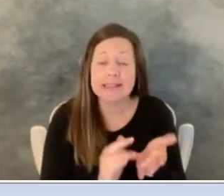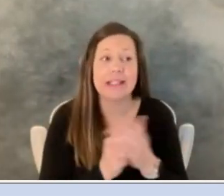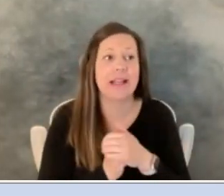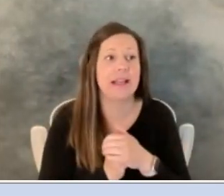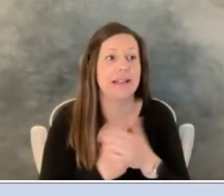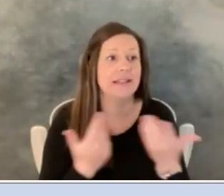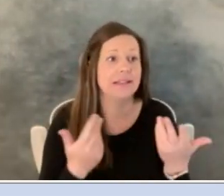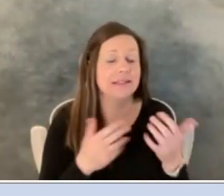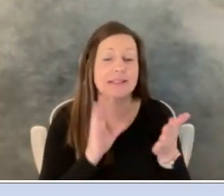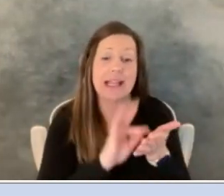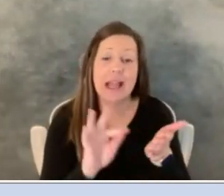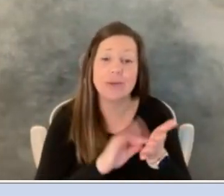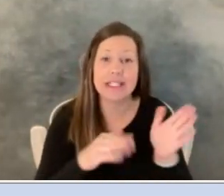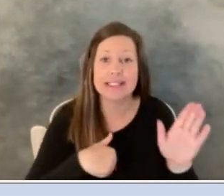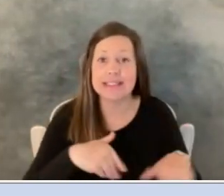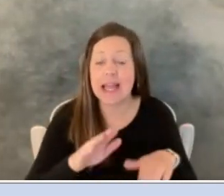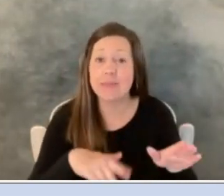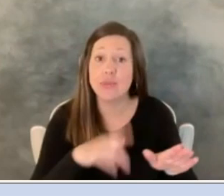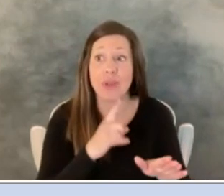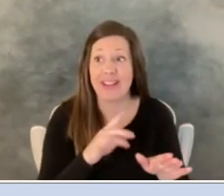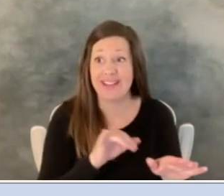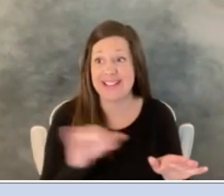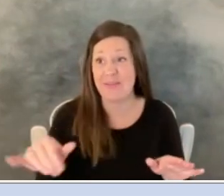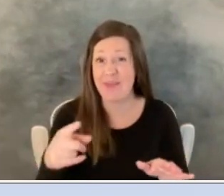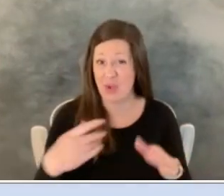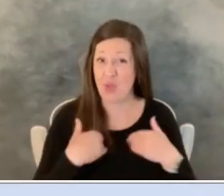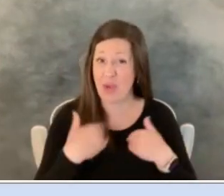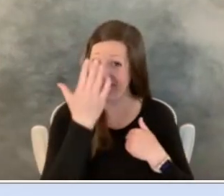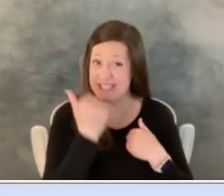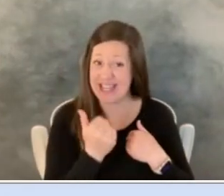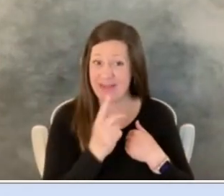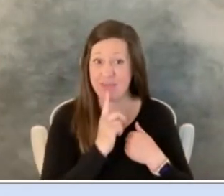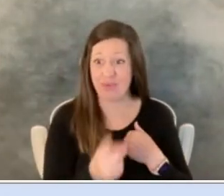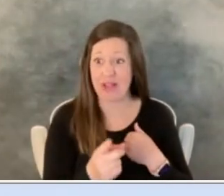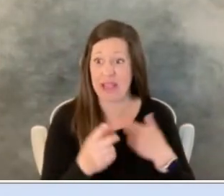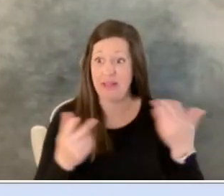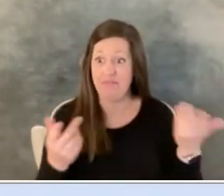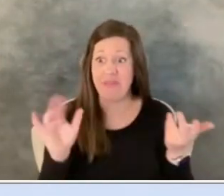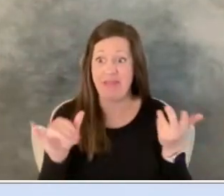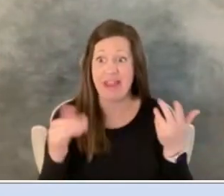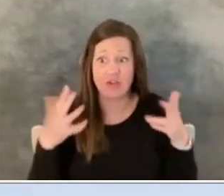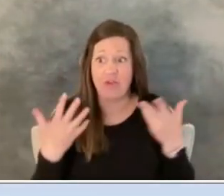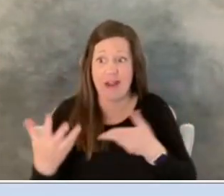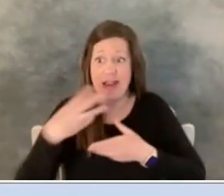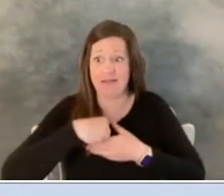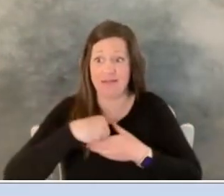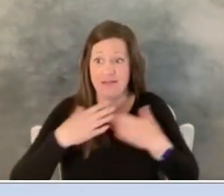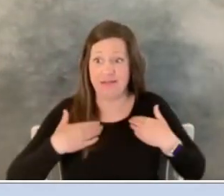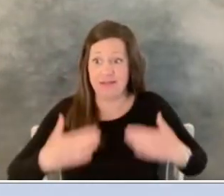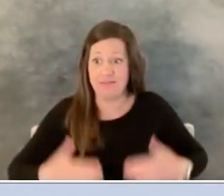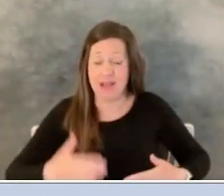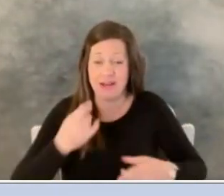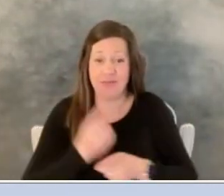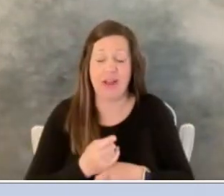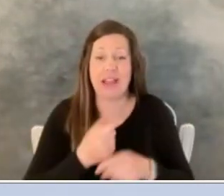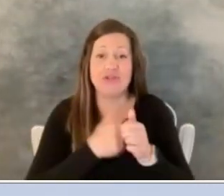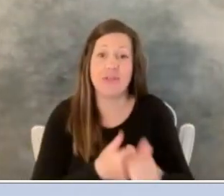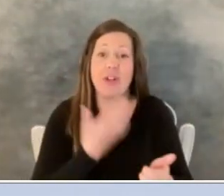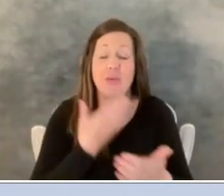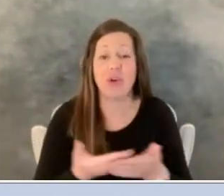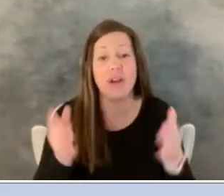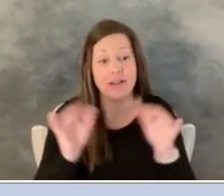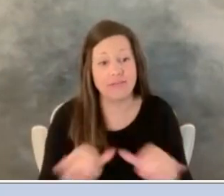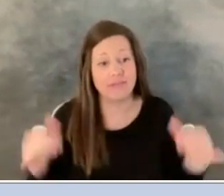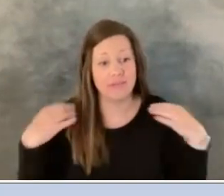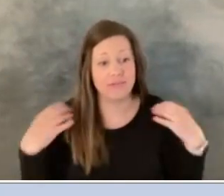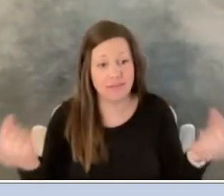steps. Similarly, you have sleep, which is just available to you. Just follow a good sleep hygiene. Think of sleep as something